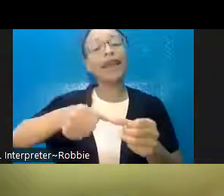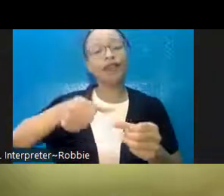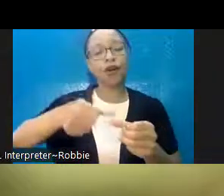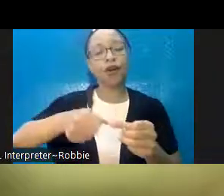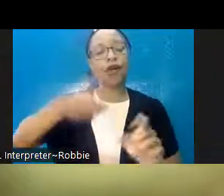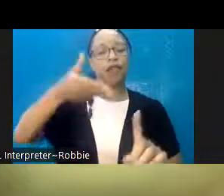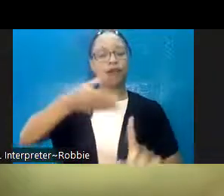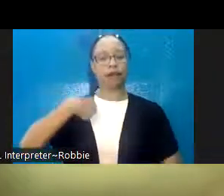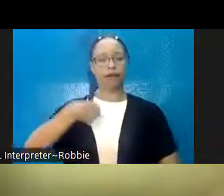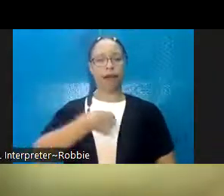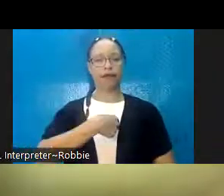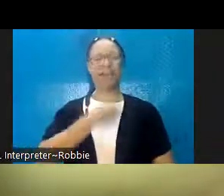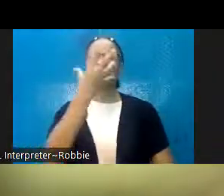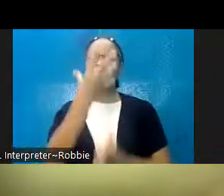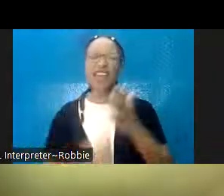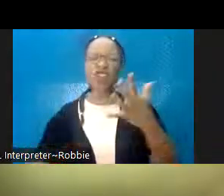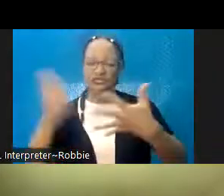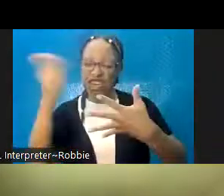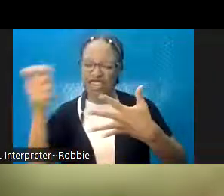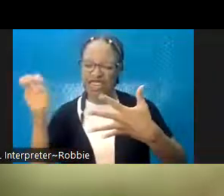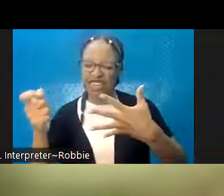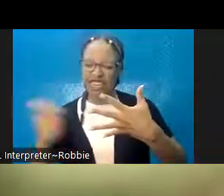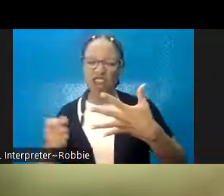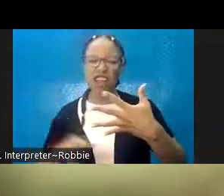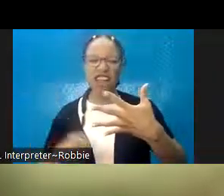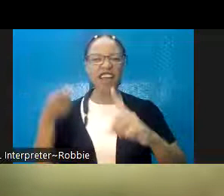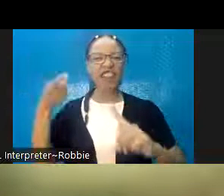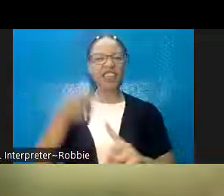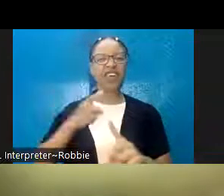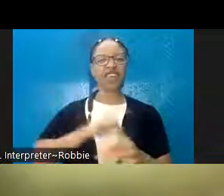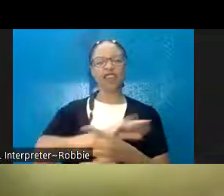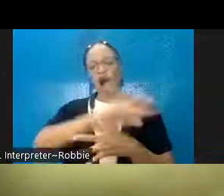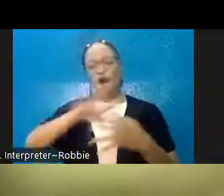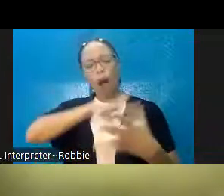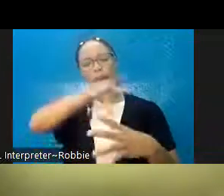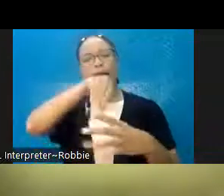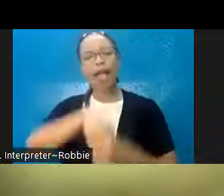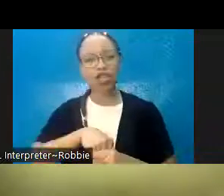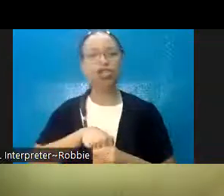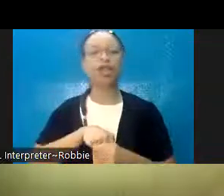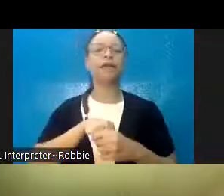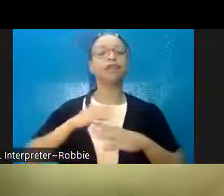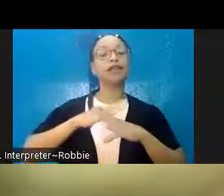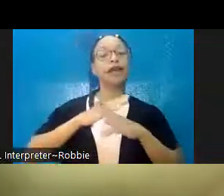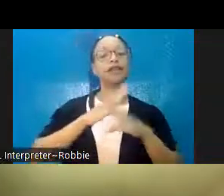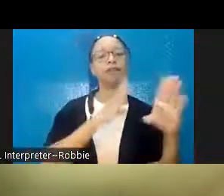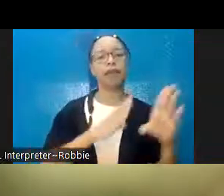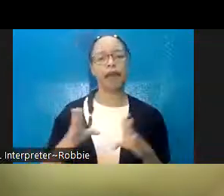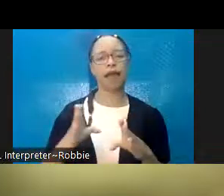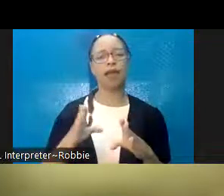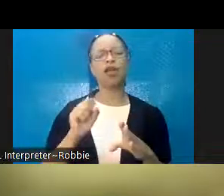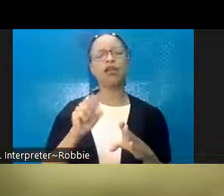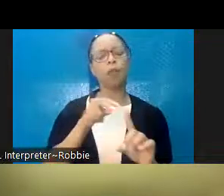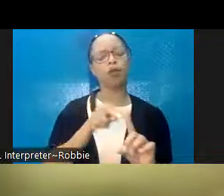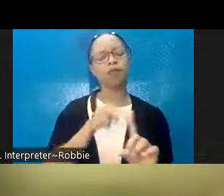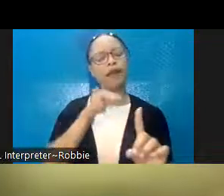about, because we get lost in the details of this comprehensive prevention plan and all of the elements to kind of step back and say, what is